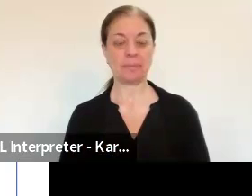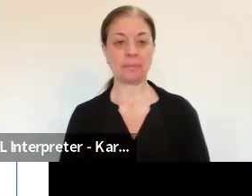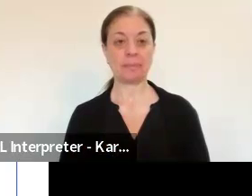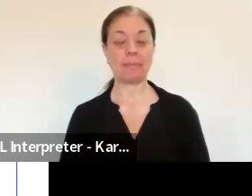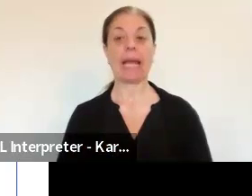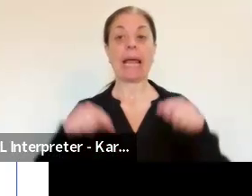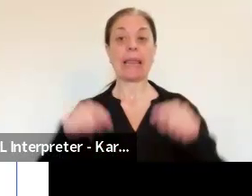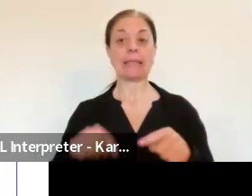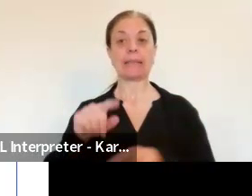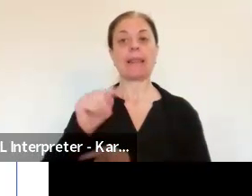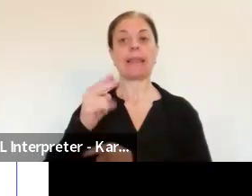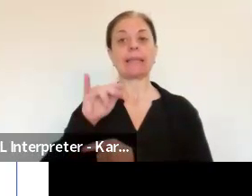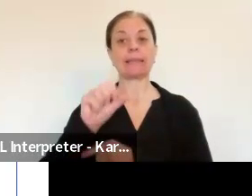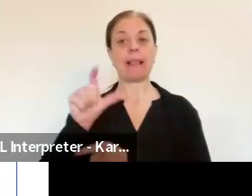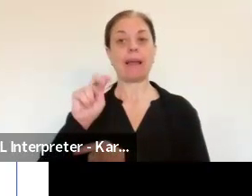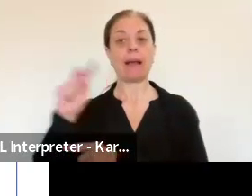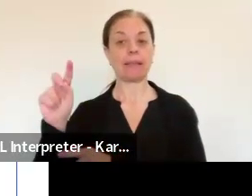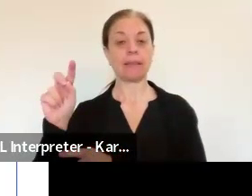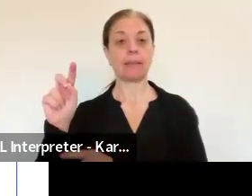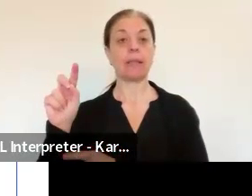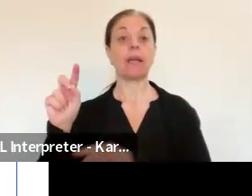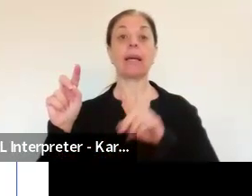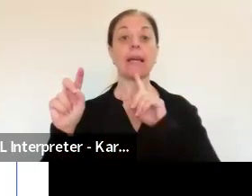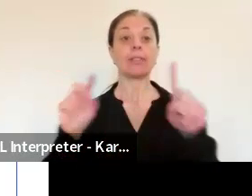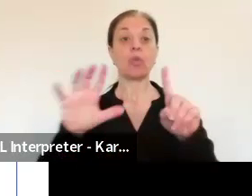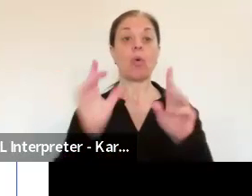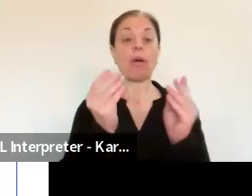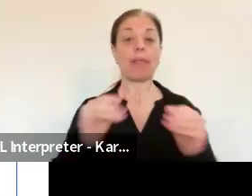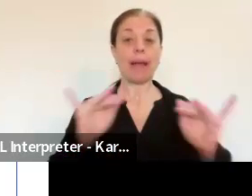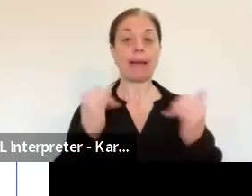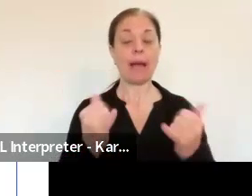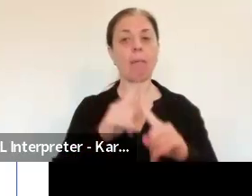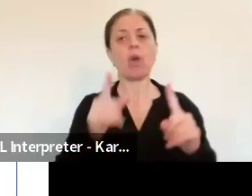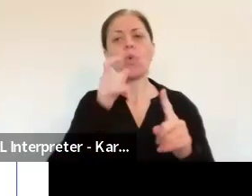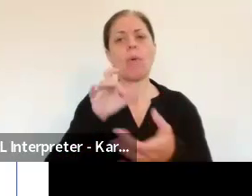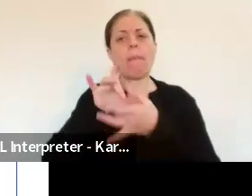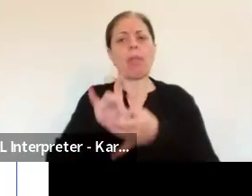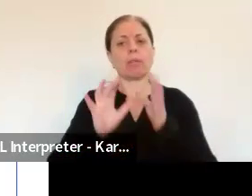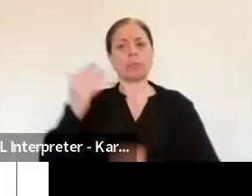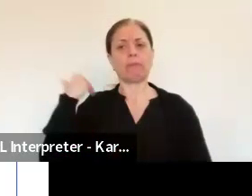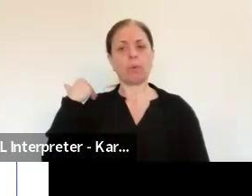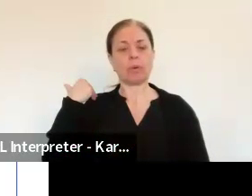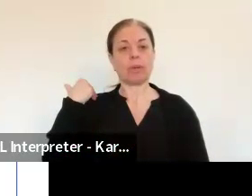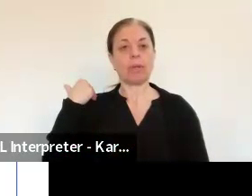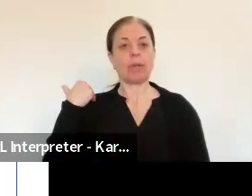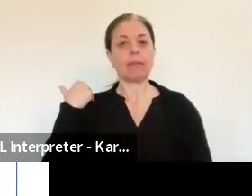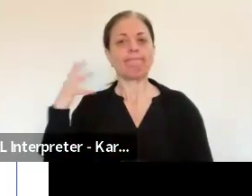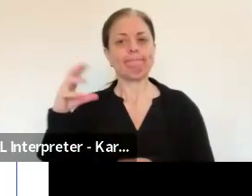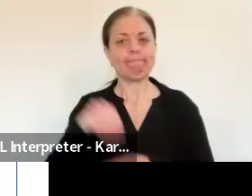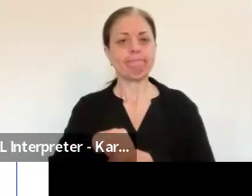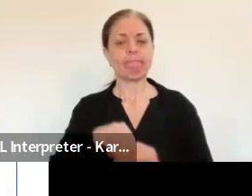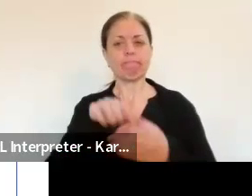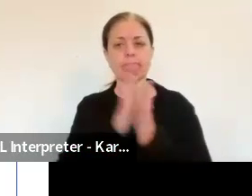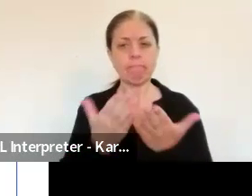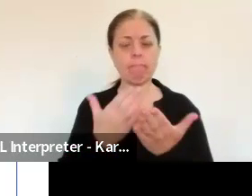This land. This land is your land now, but who did it belong to before? This engaging primer about